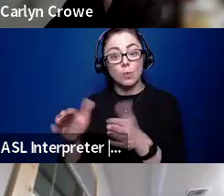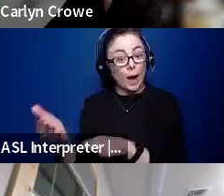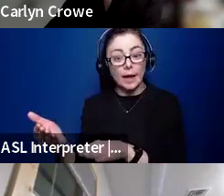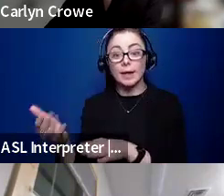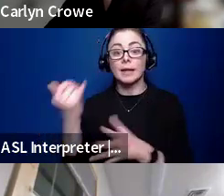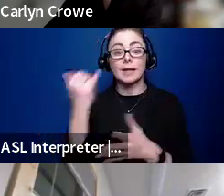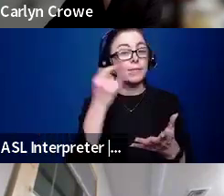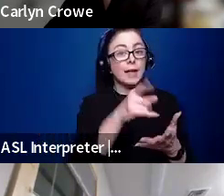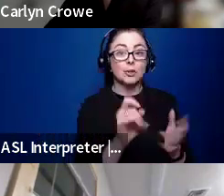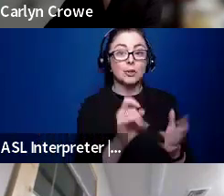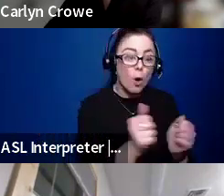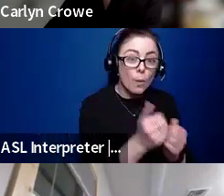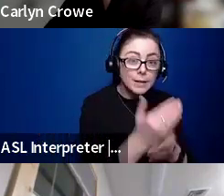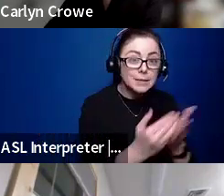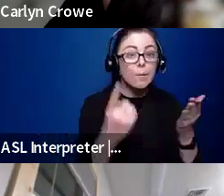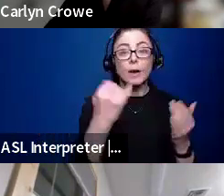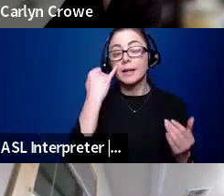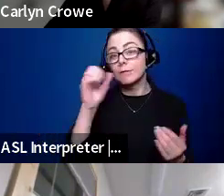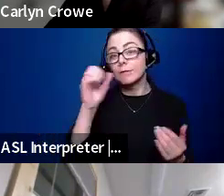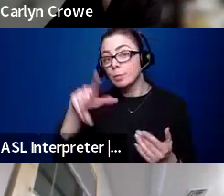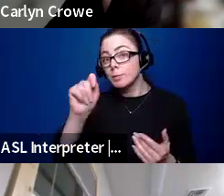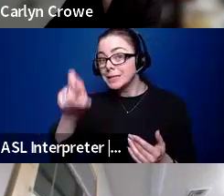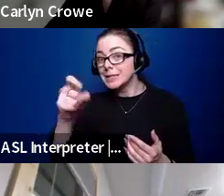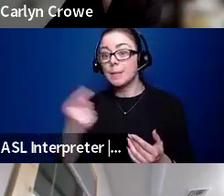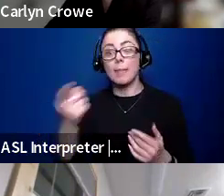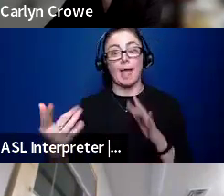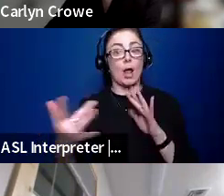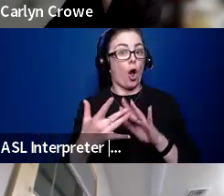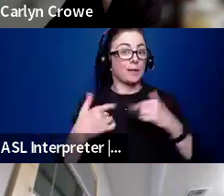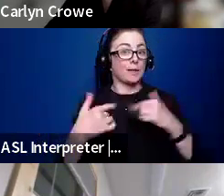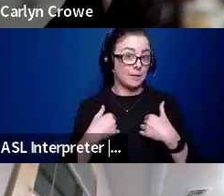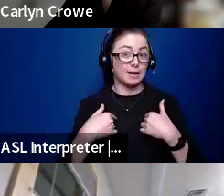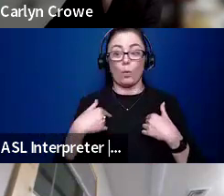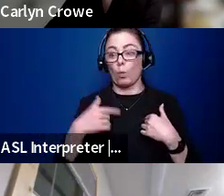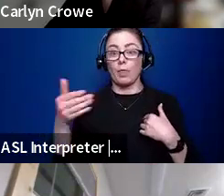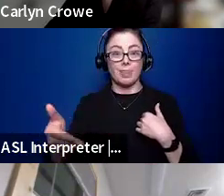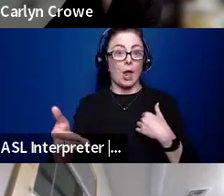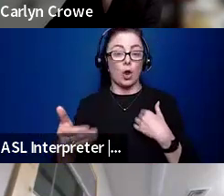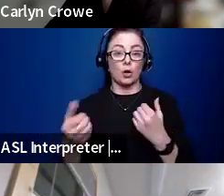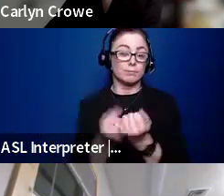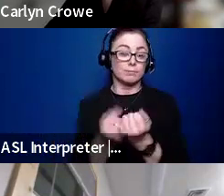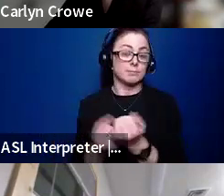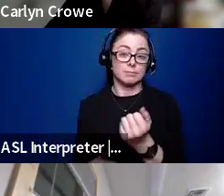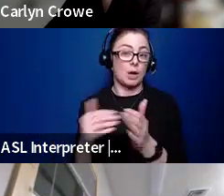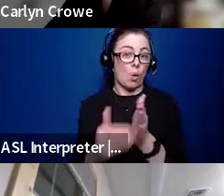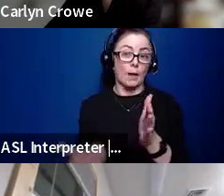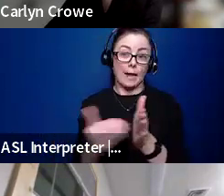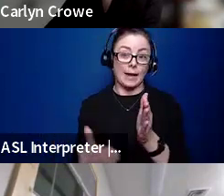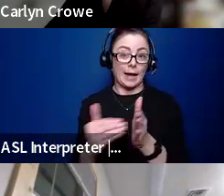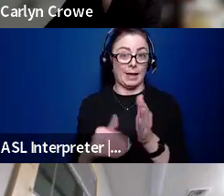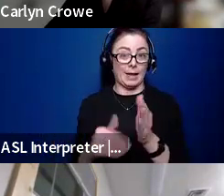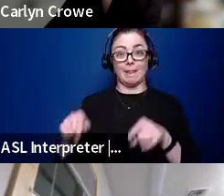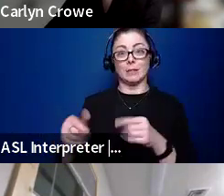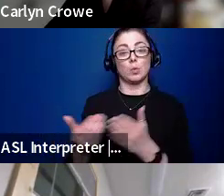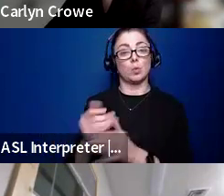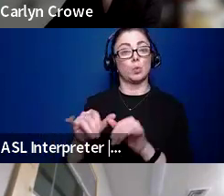to someone. We are there when the superintendent needs something, they call me. We are there over and over and over again. This system will change that.